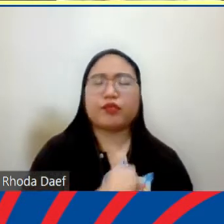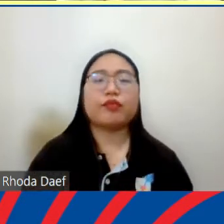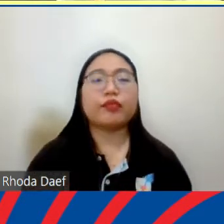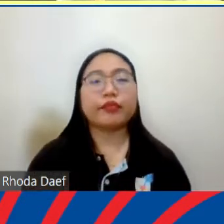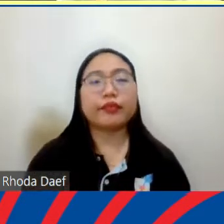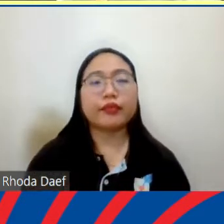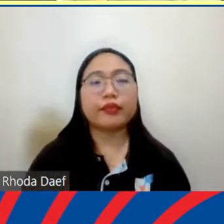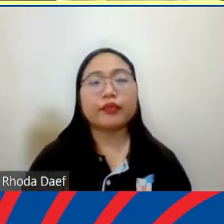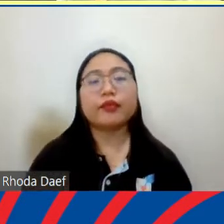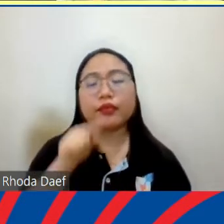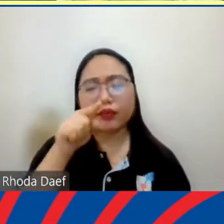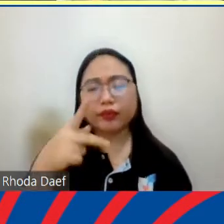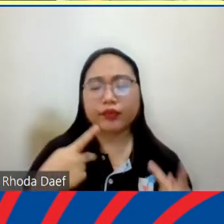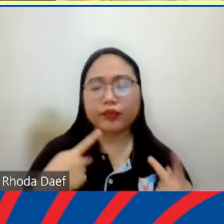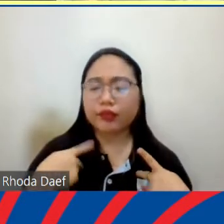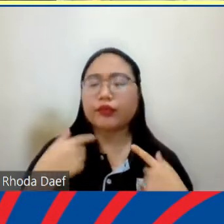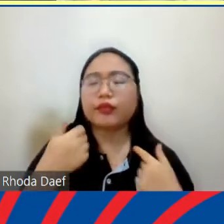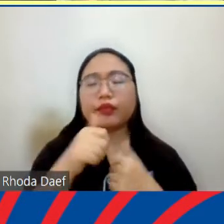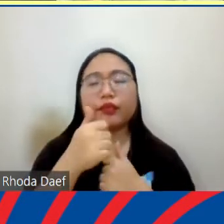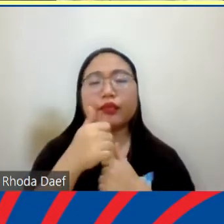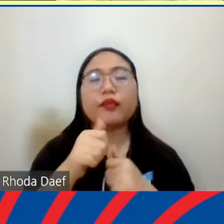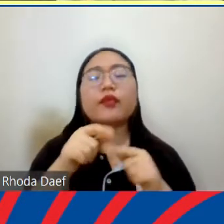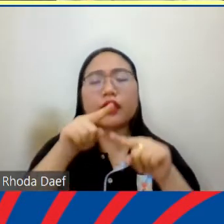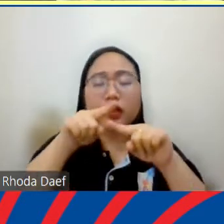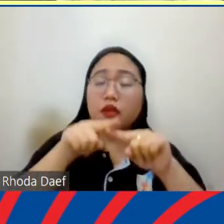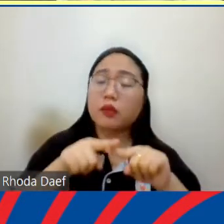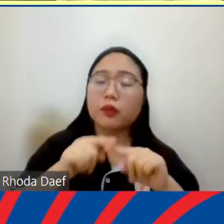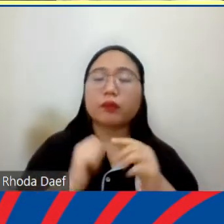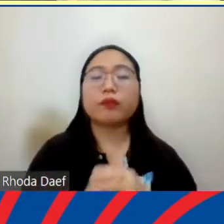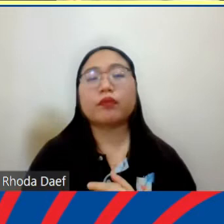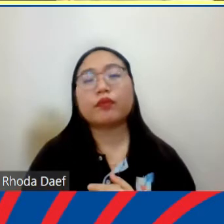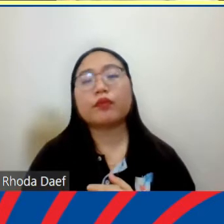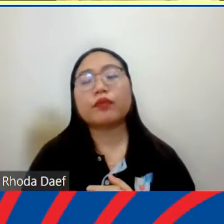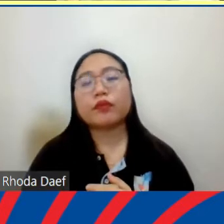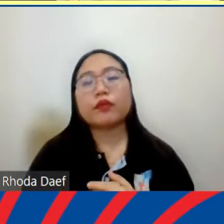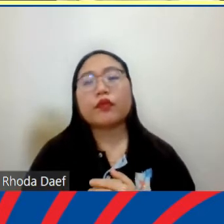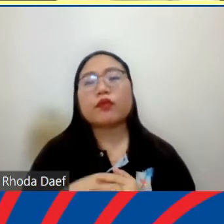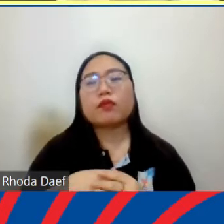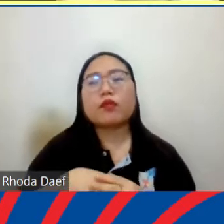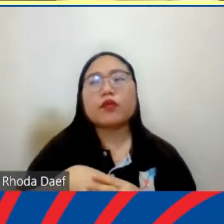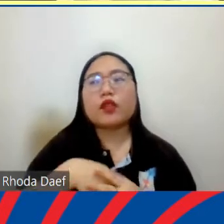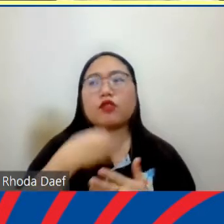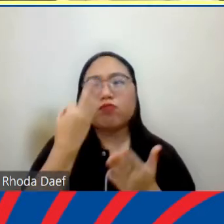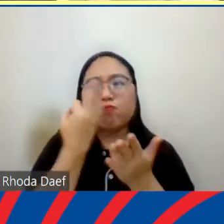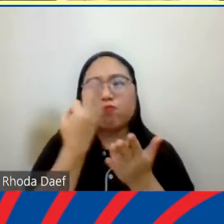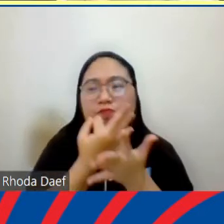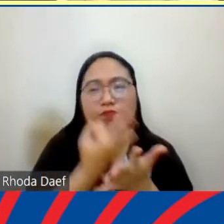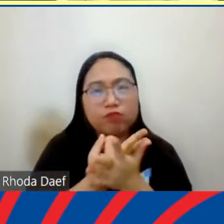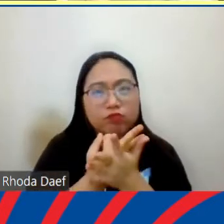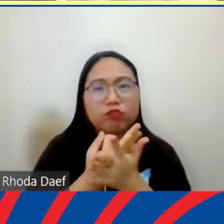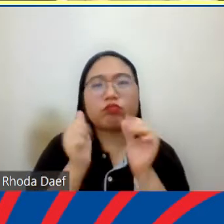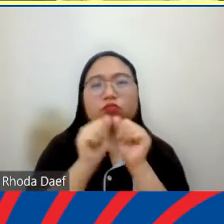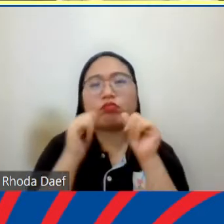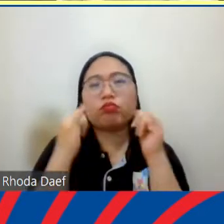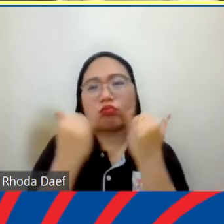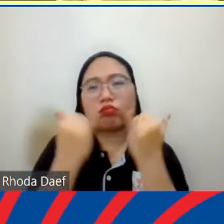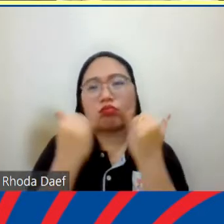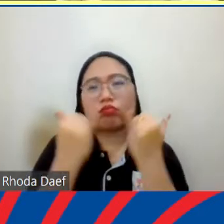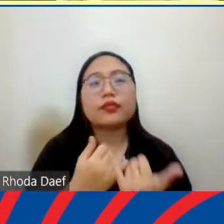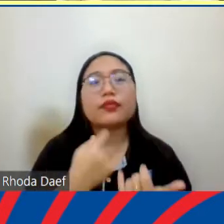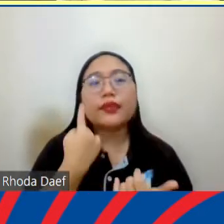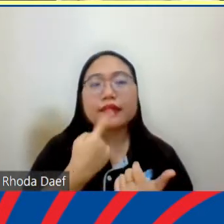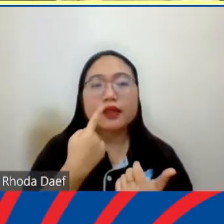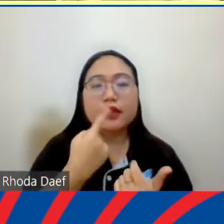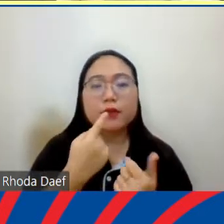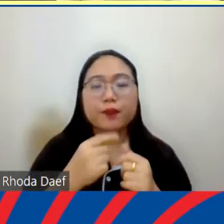kayong sinusunod na field. It can also depend on the funding agency, sino ba yung nagfa-fund ng inyong